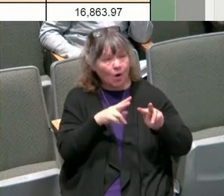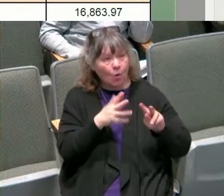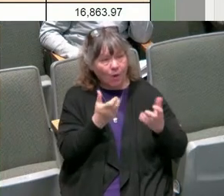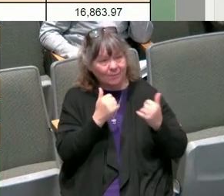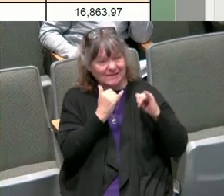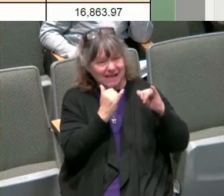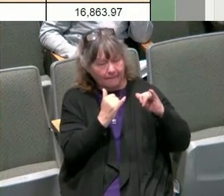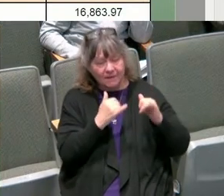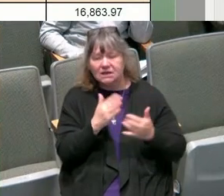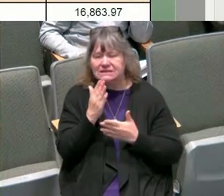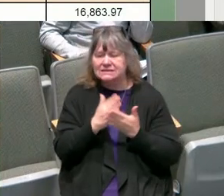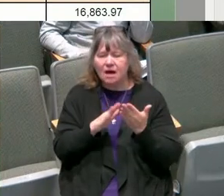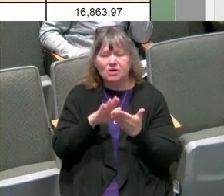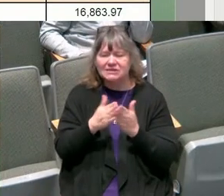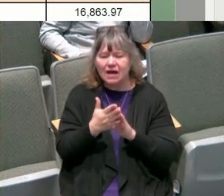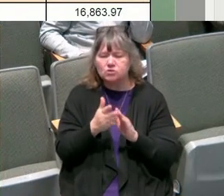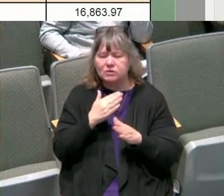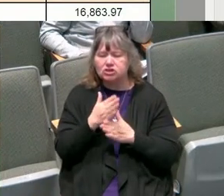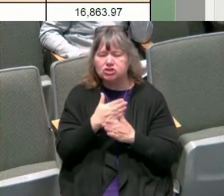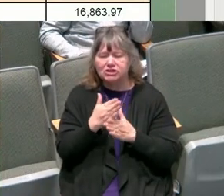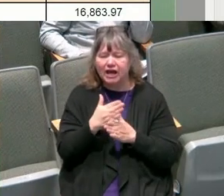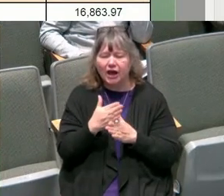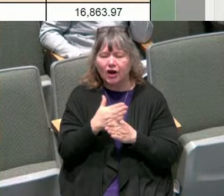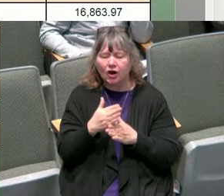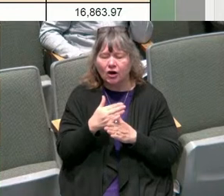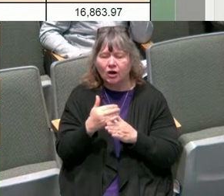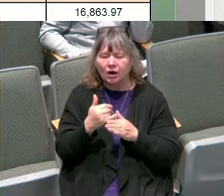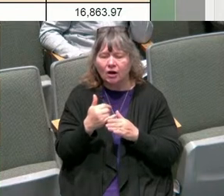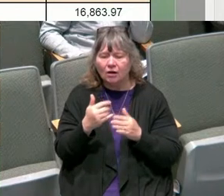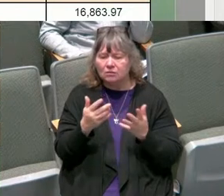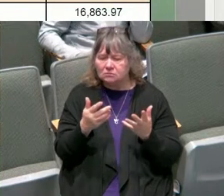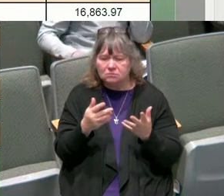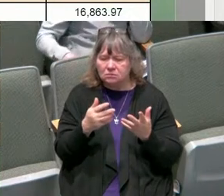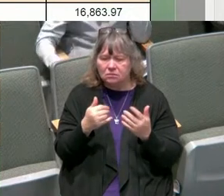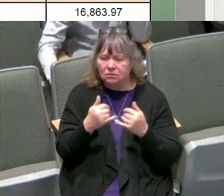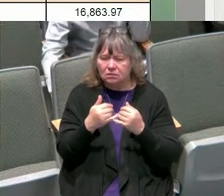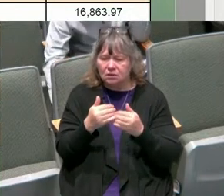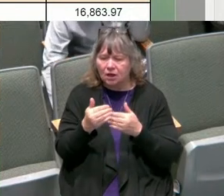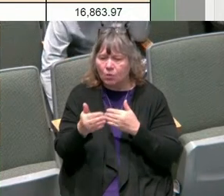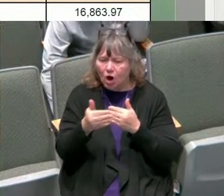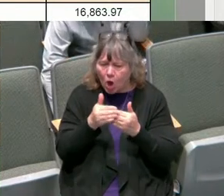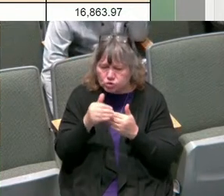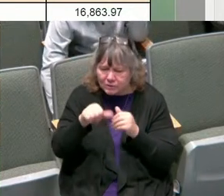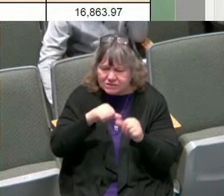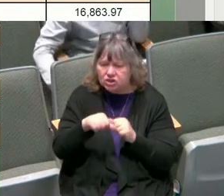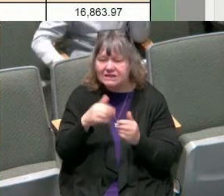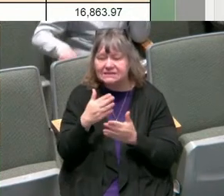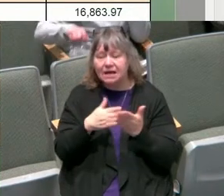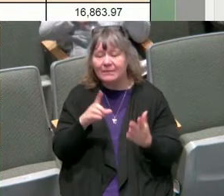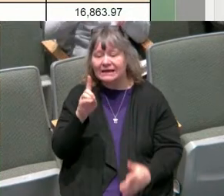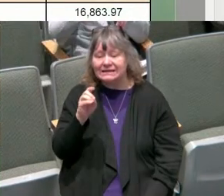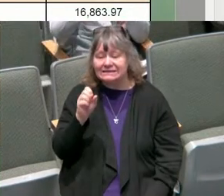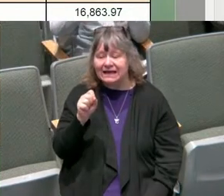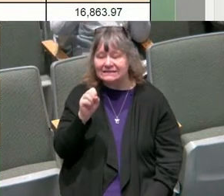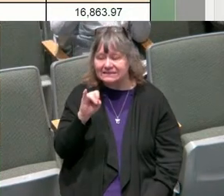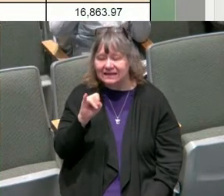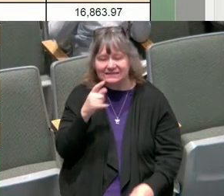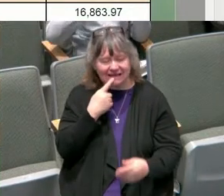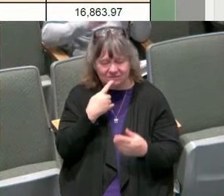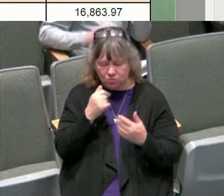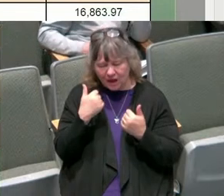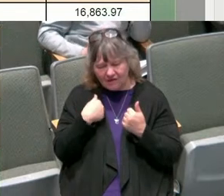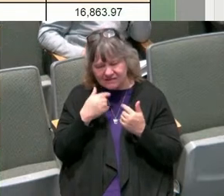some of them are towns with whom we share a contiguous border some of them are towns where Desi says we have a very similar